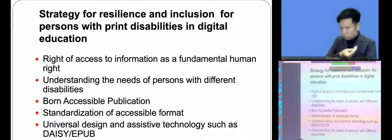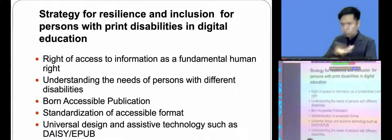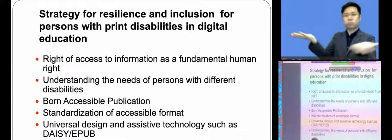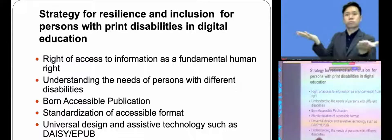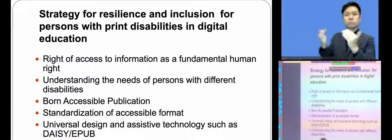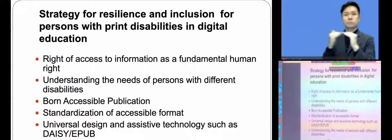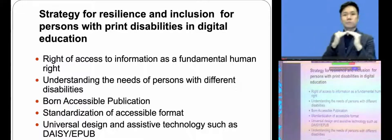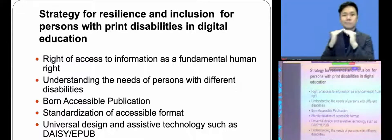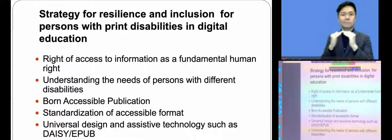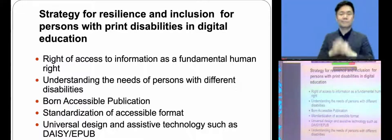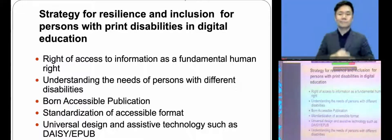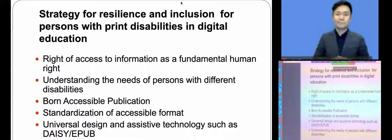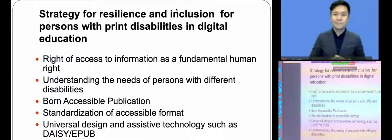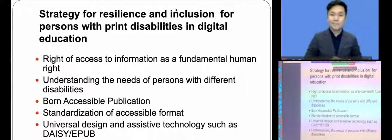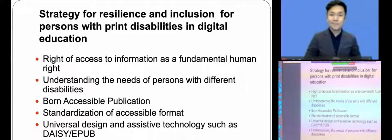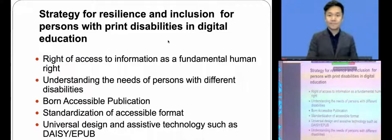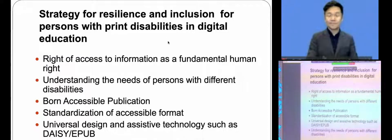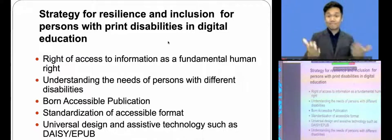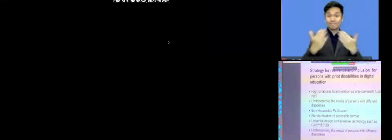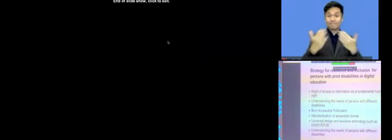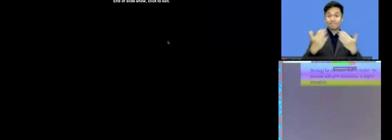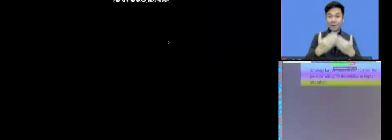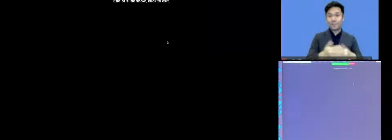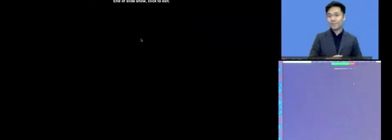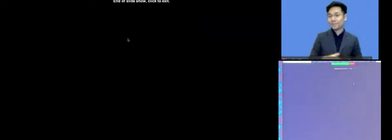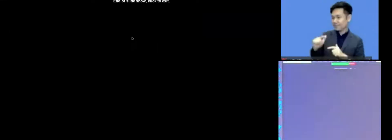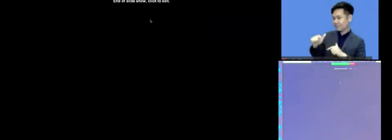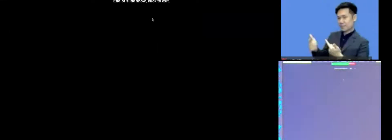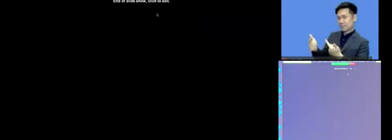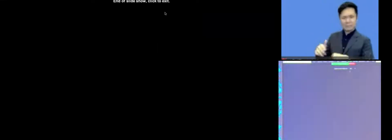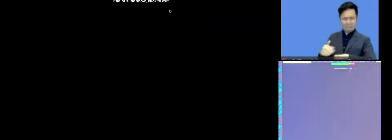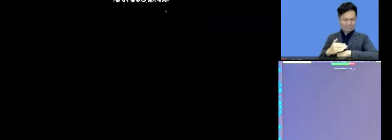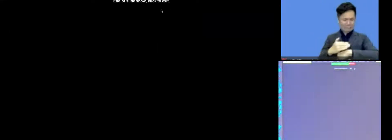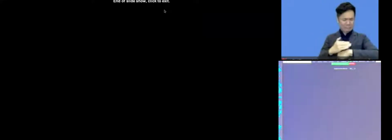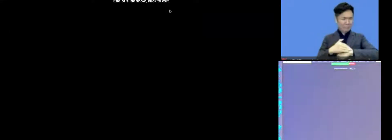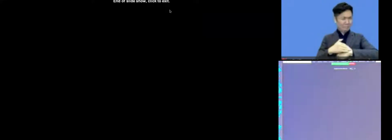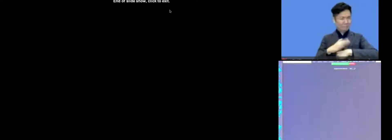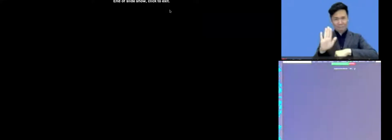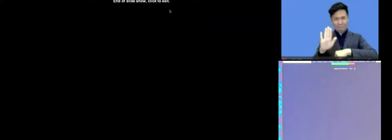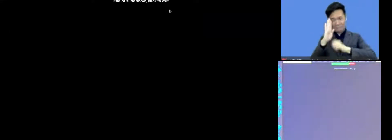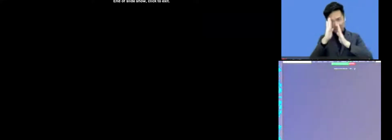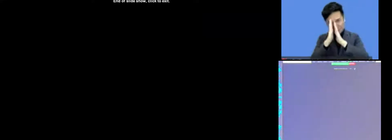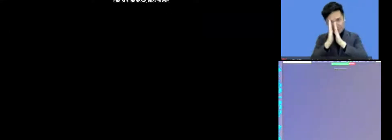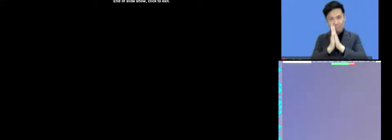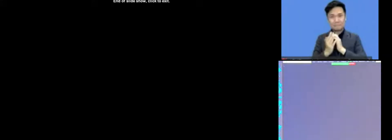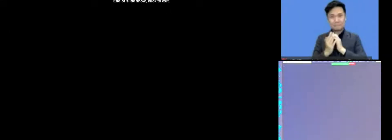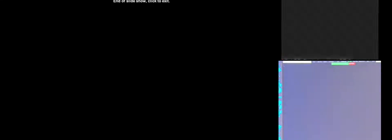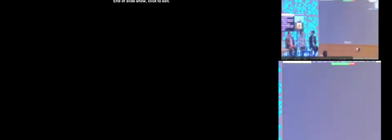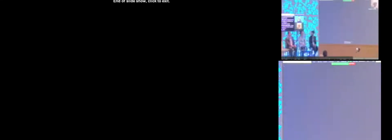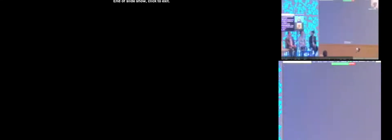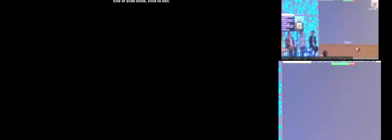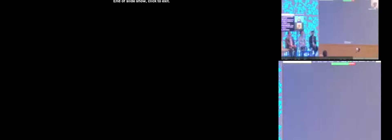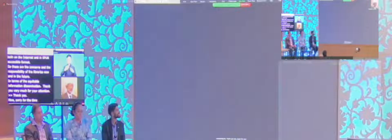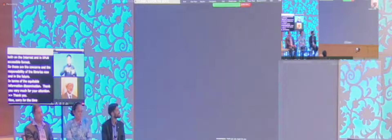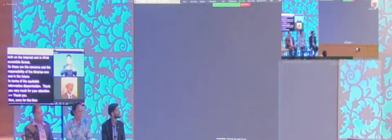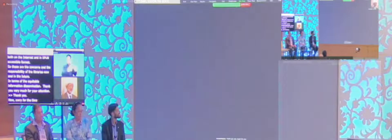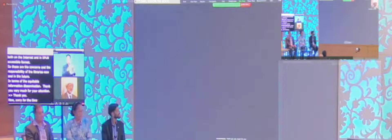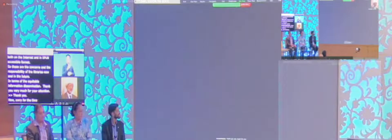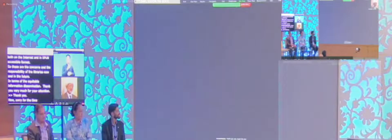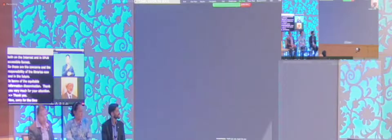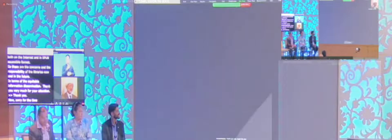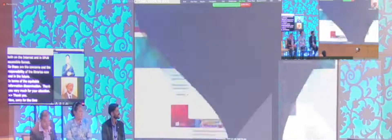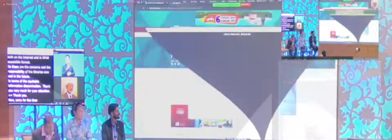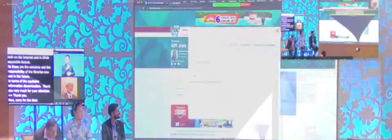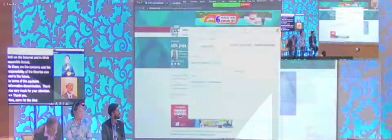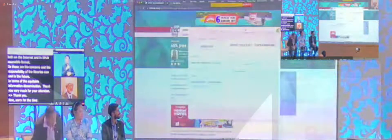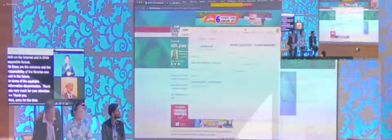you, Hiroshi. Now, sorry for the time. Binod, you're on. Can we pass